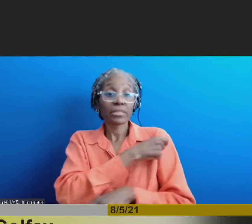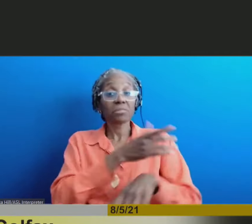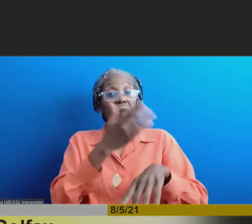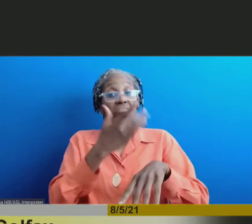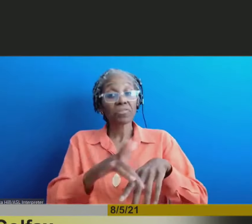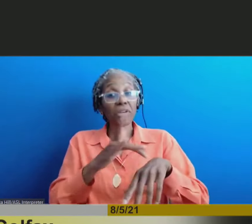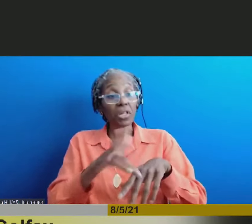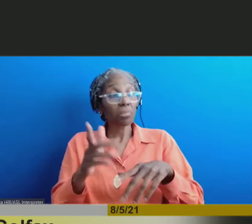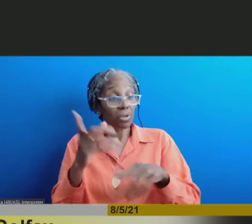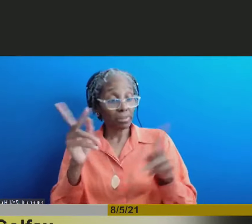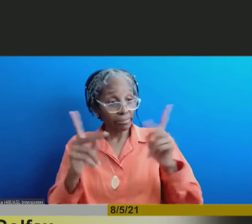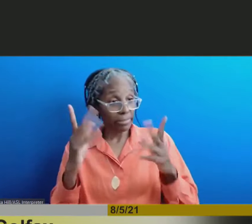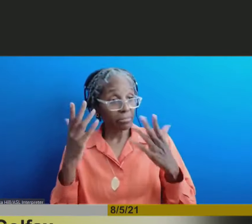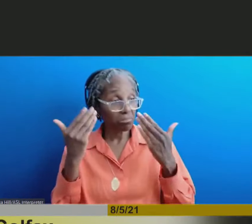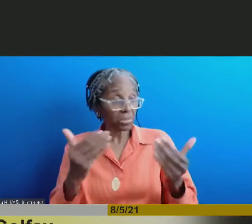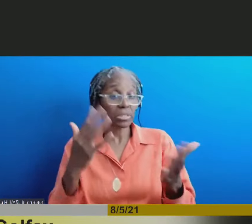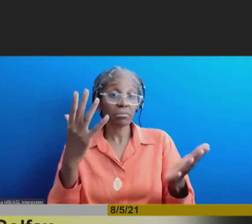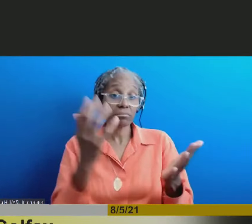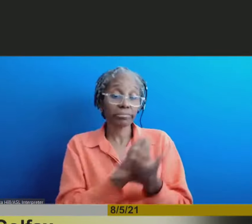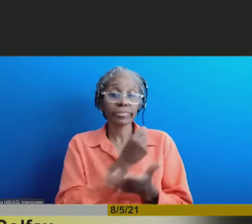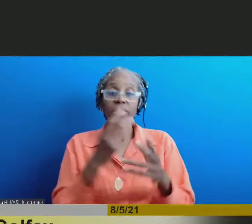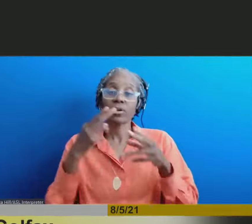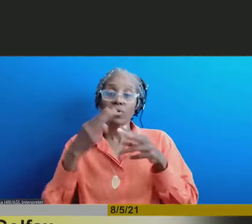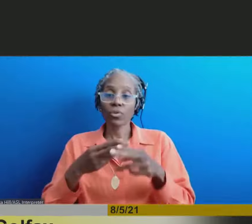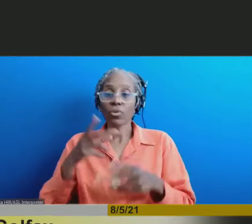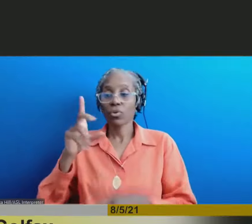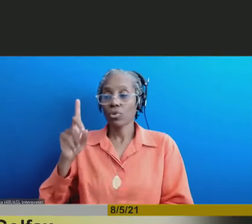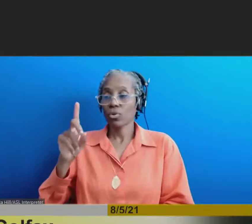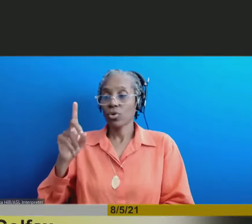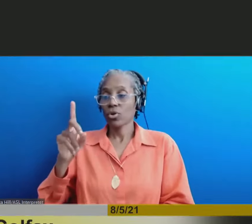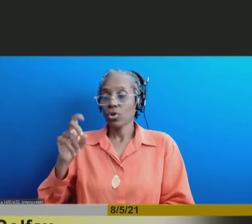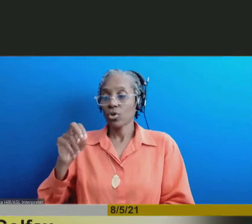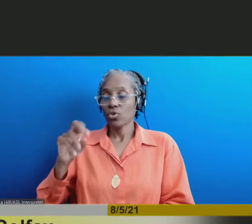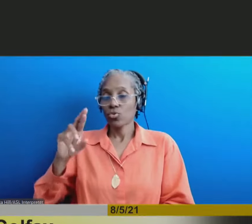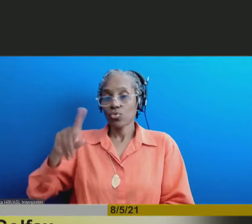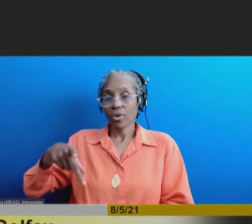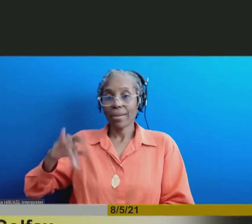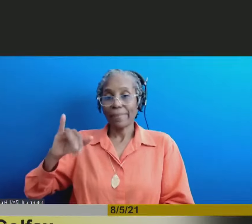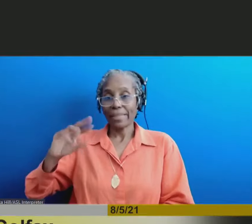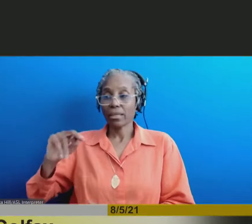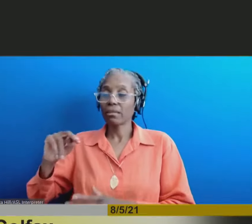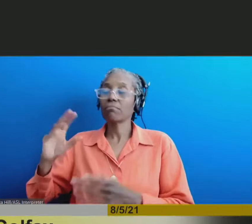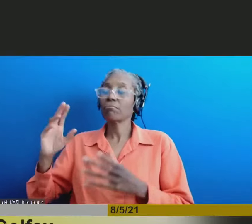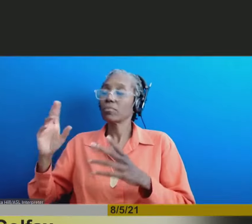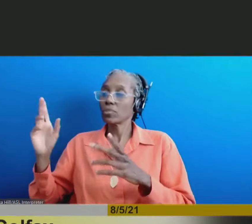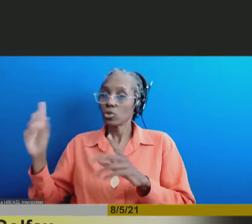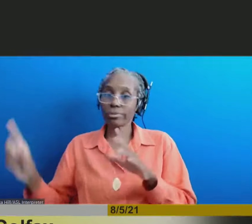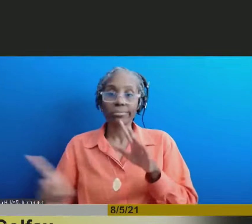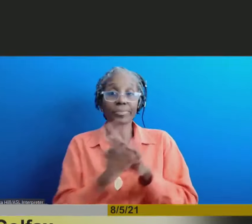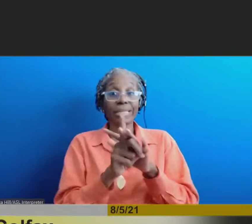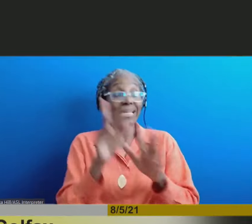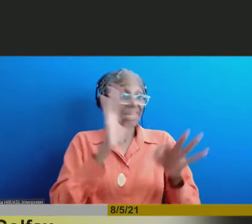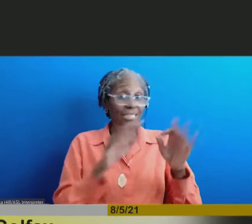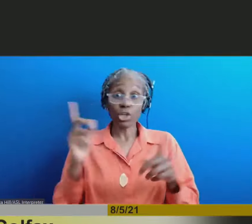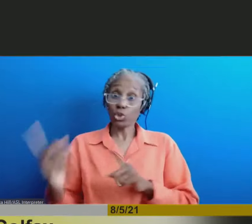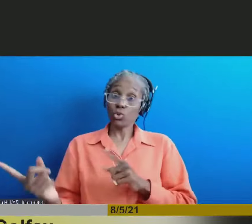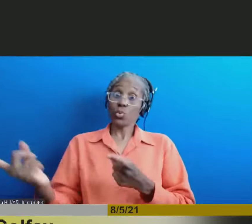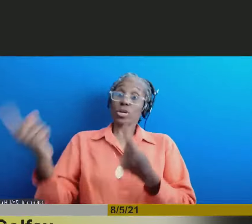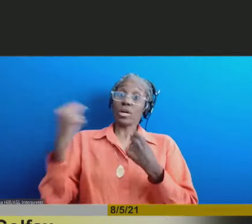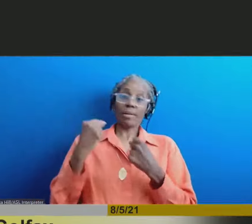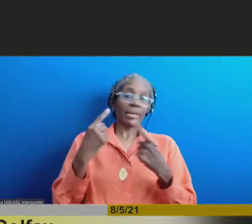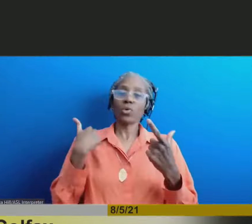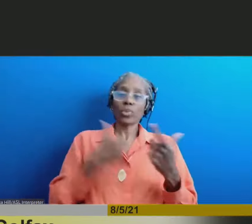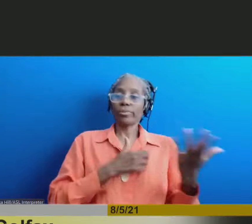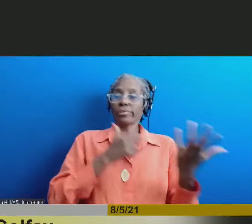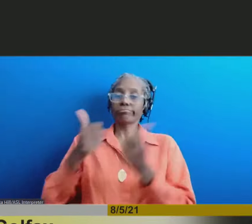as possible. Drop-ins at our clinics, we actually will bring the vaccine to you now. In your family, if you